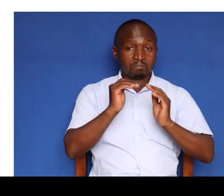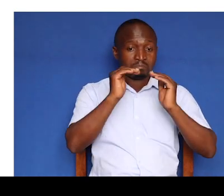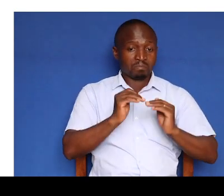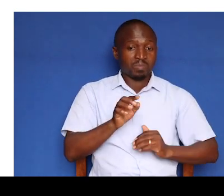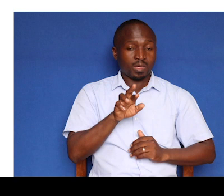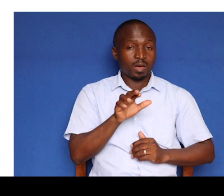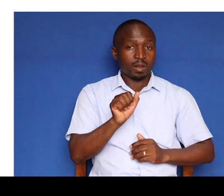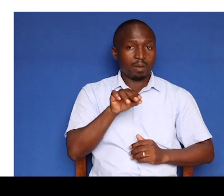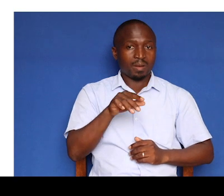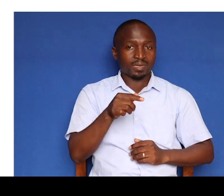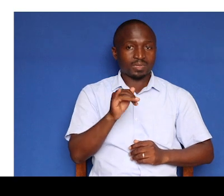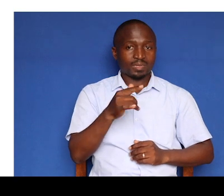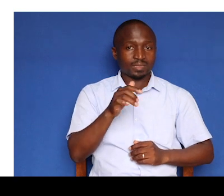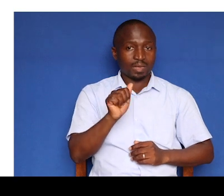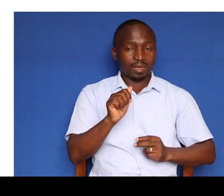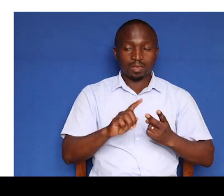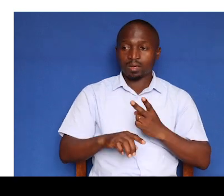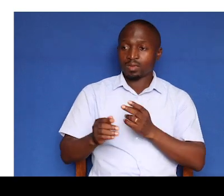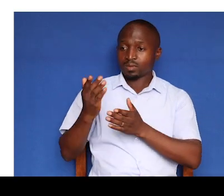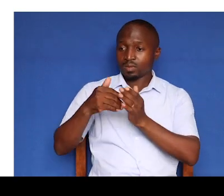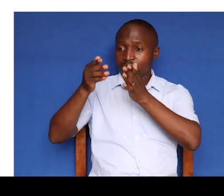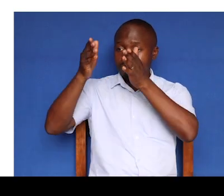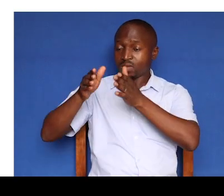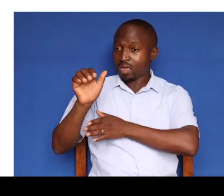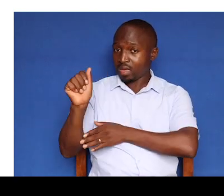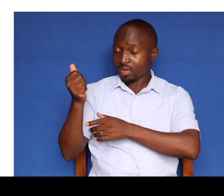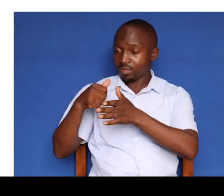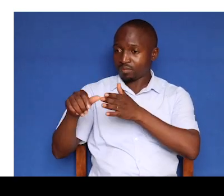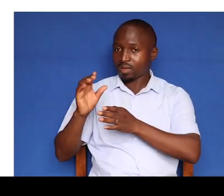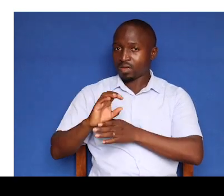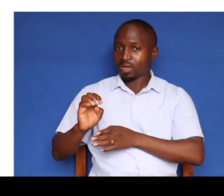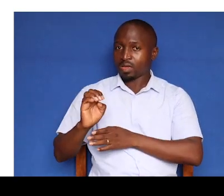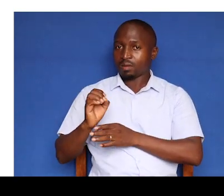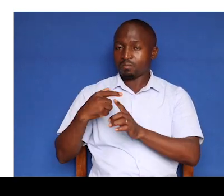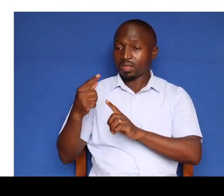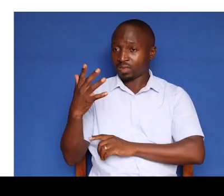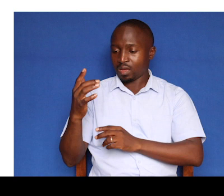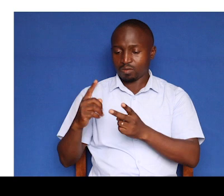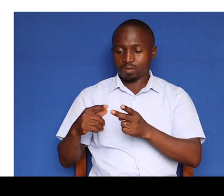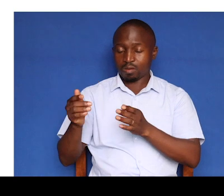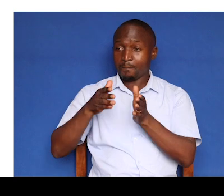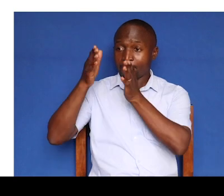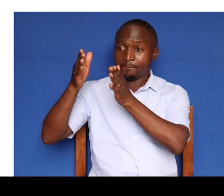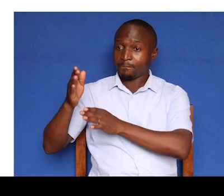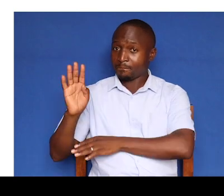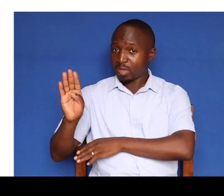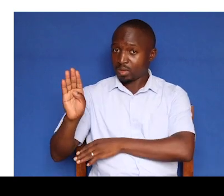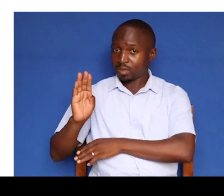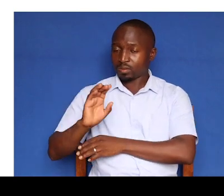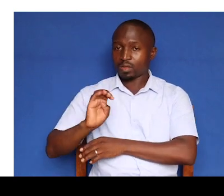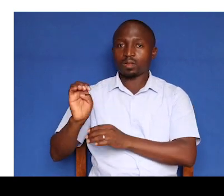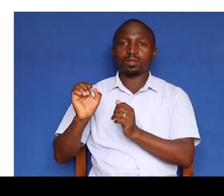Ramatita at A column paid 500. At B,